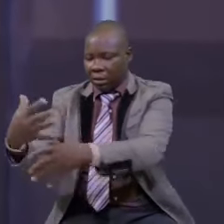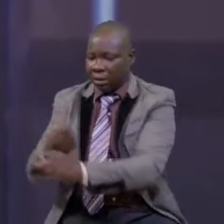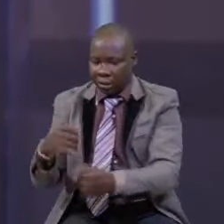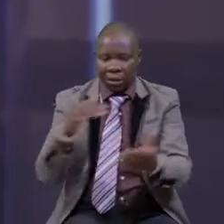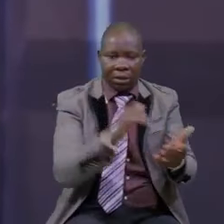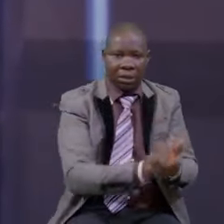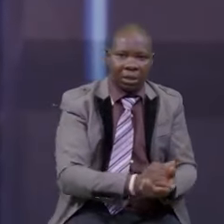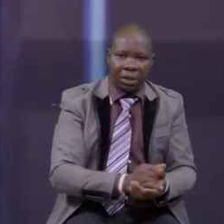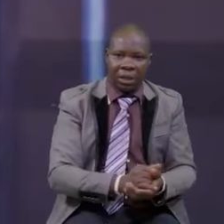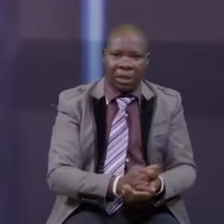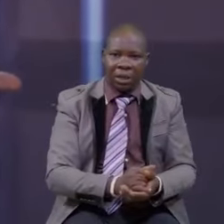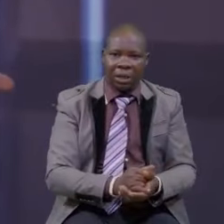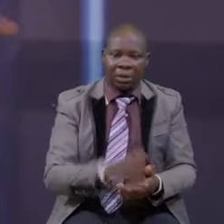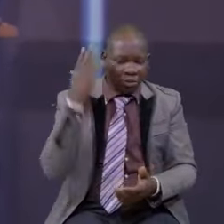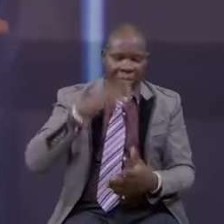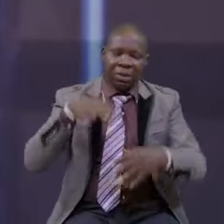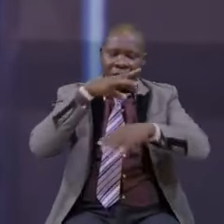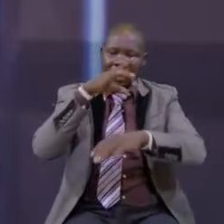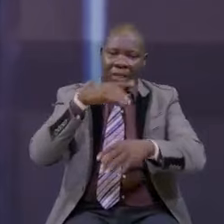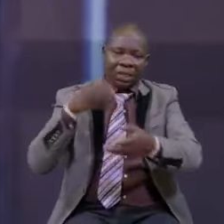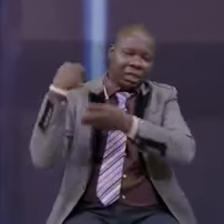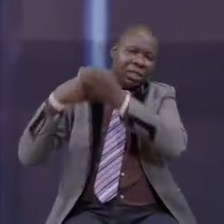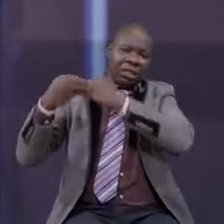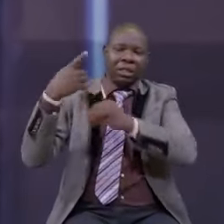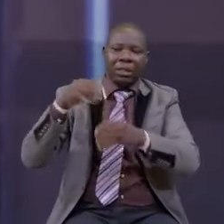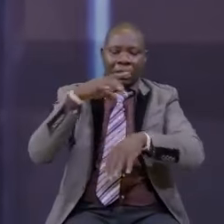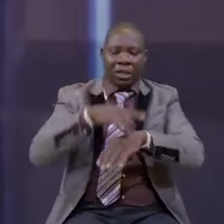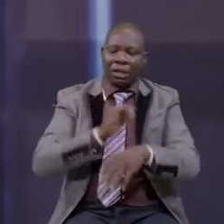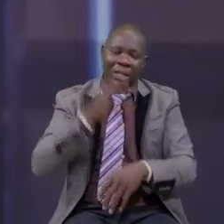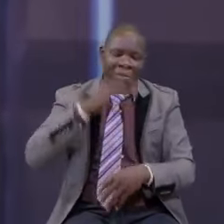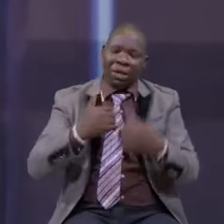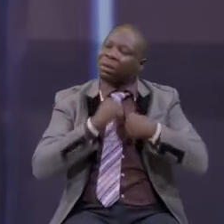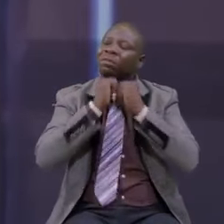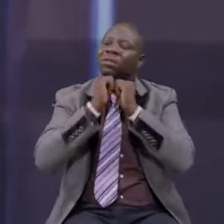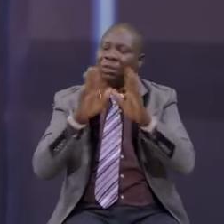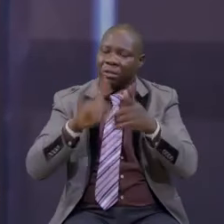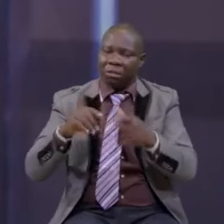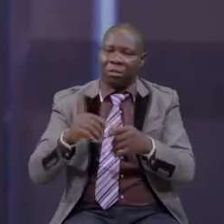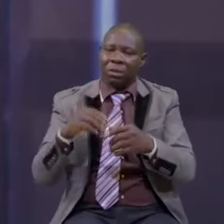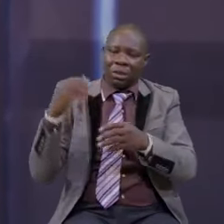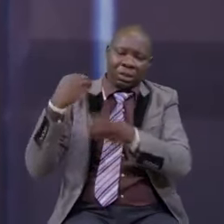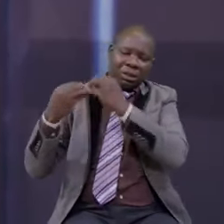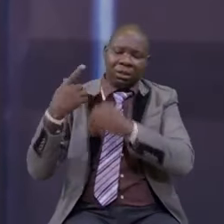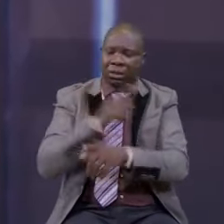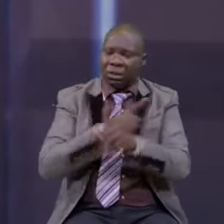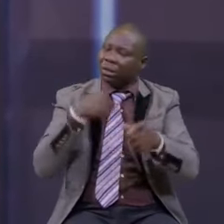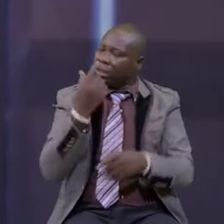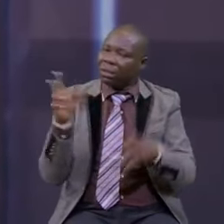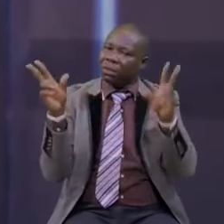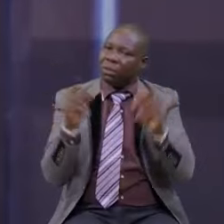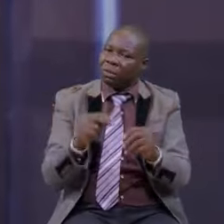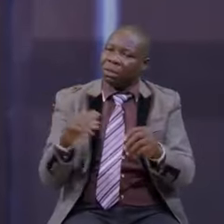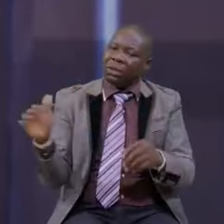to inherit the earth and will have nothing to inherit. The Lord says, no. They will die before